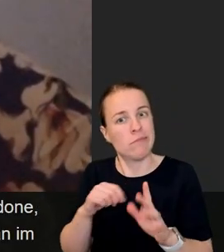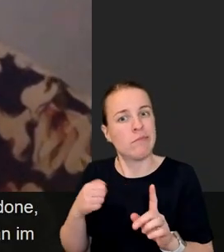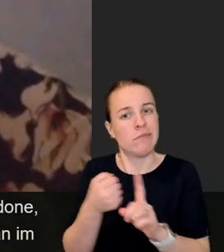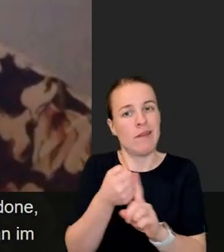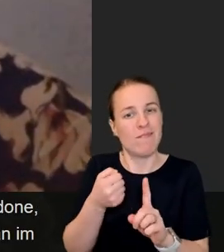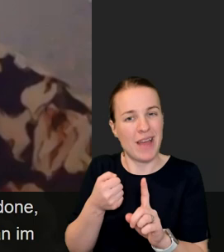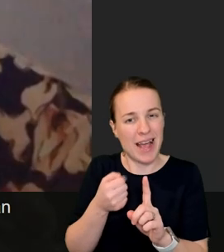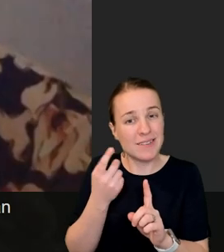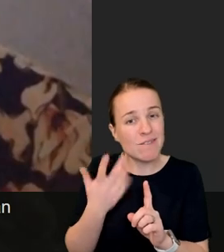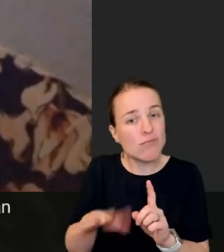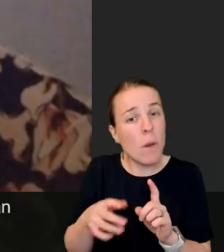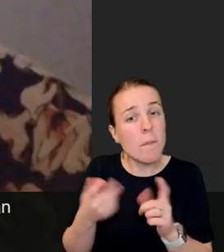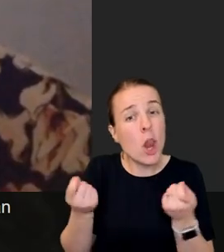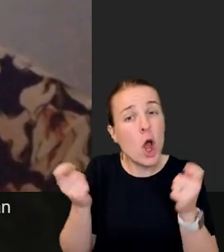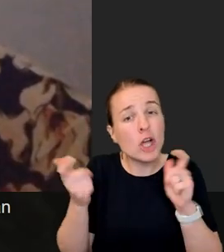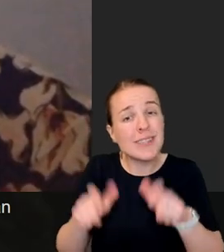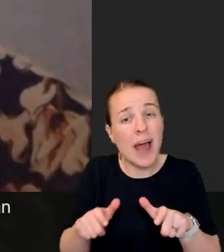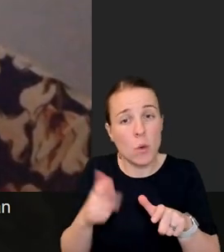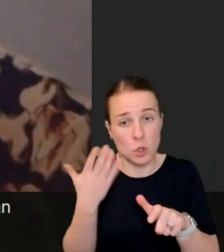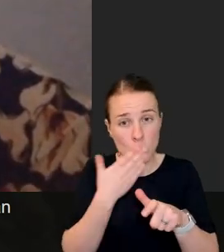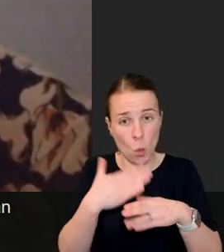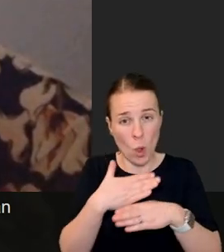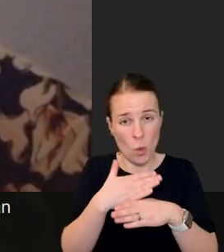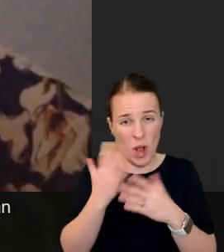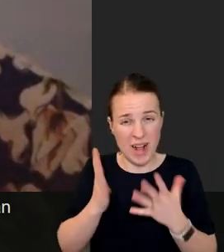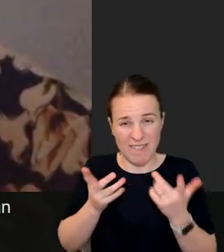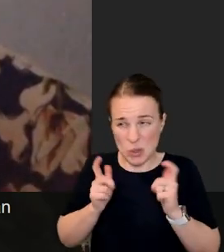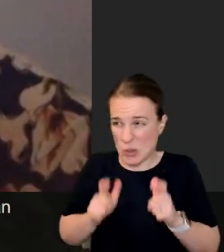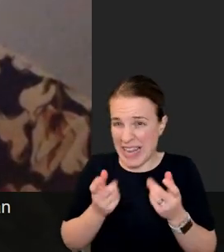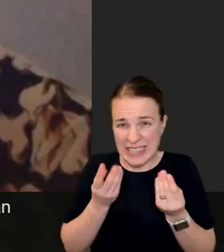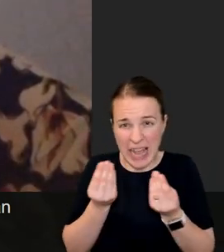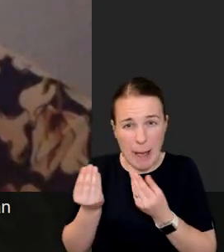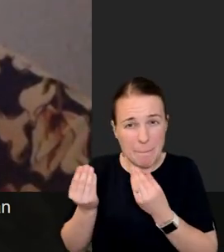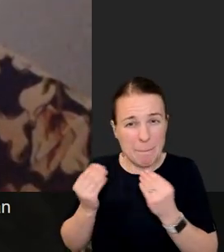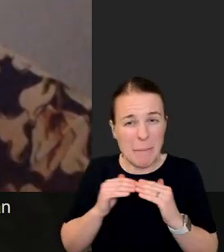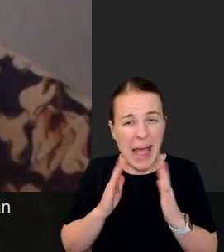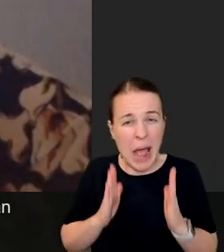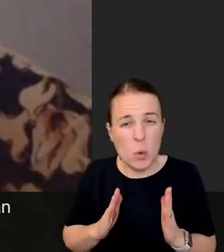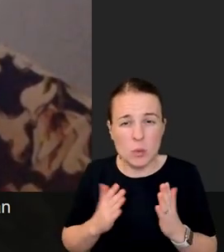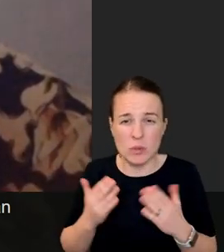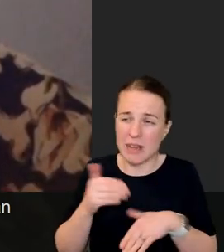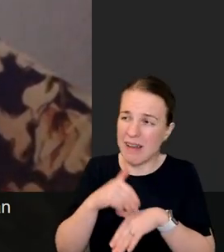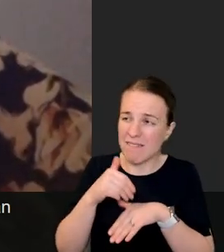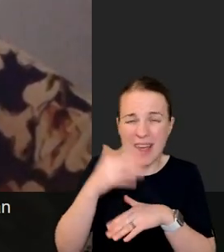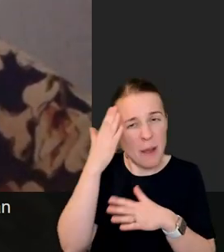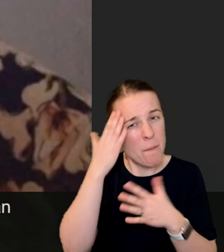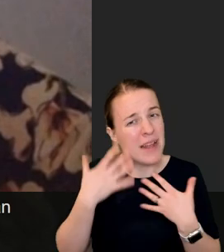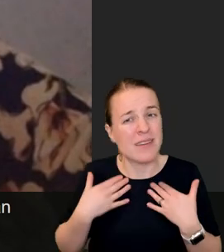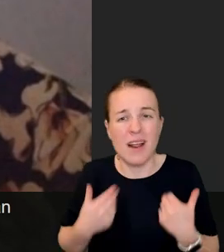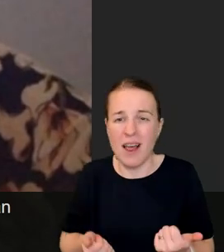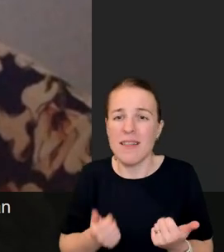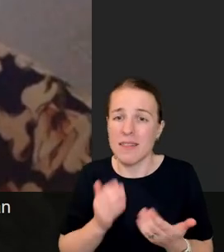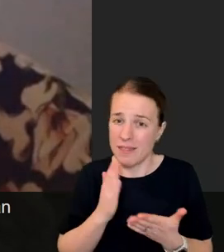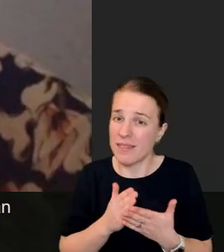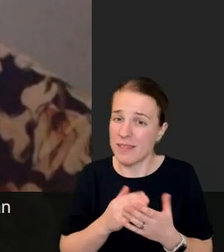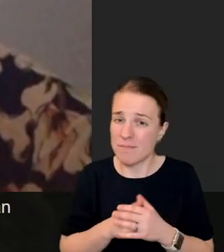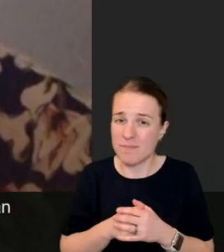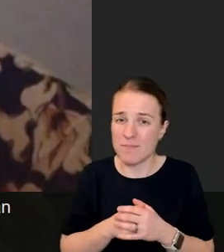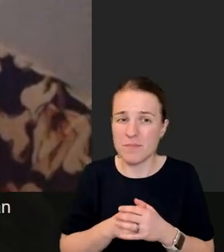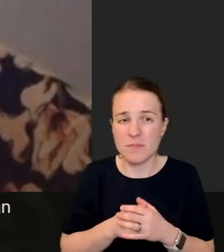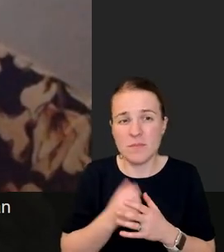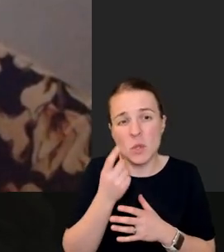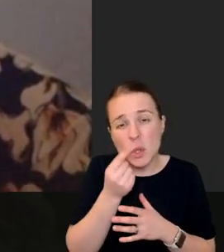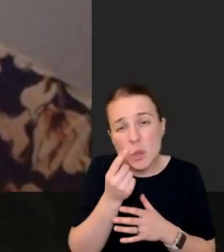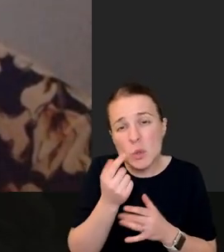to do schoolwork in unsafe, damp conditions affecting their mental well-being. This could also lead to a